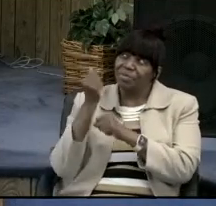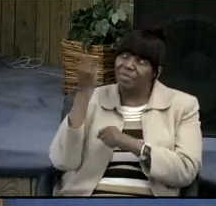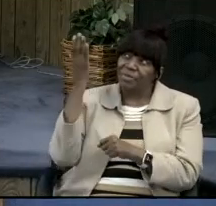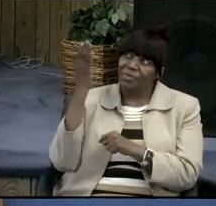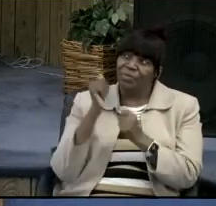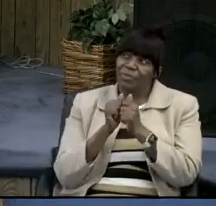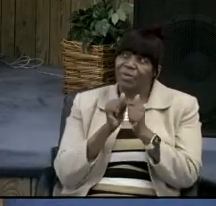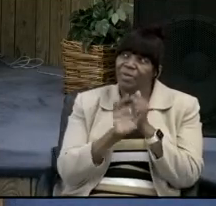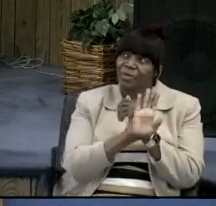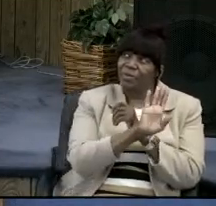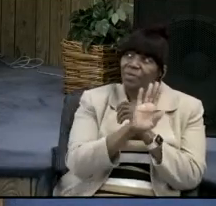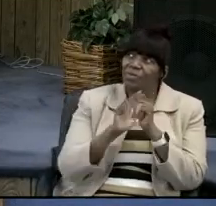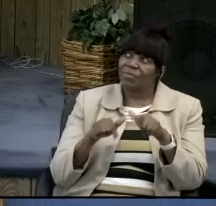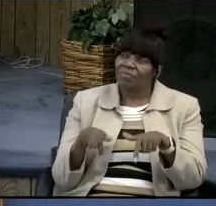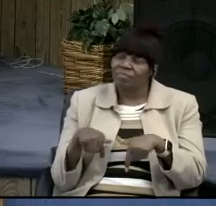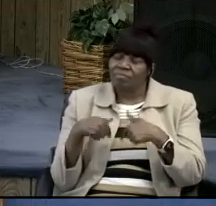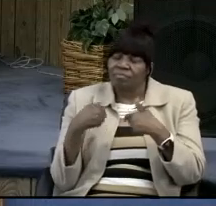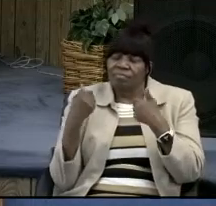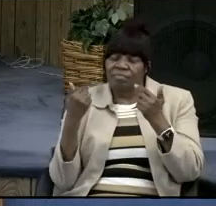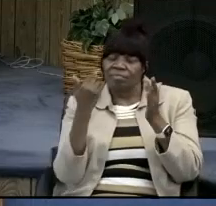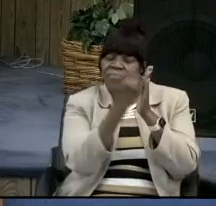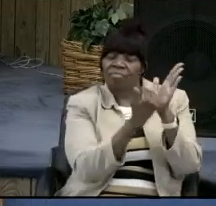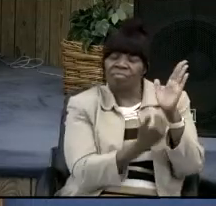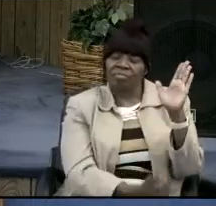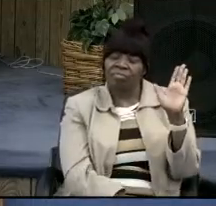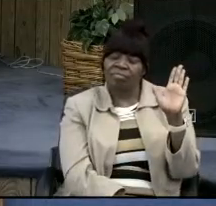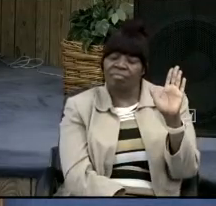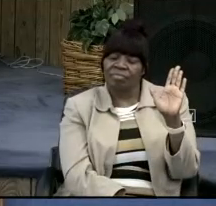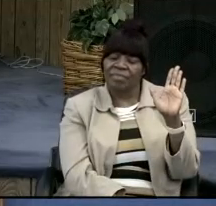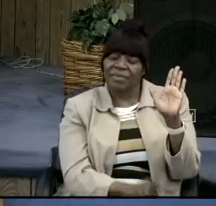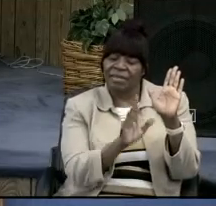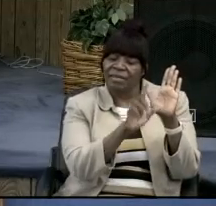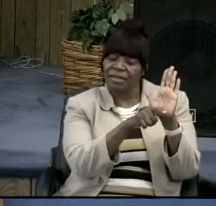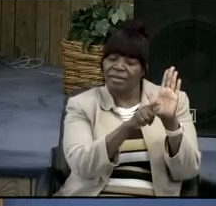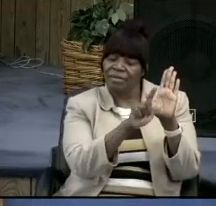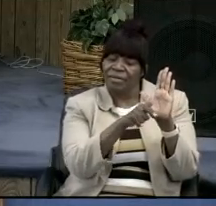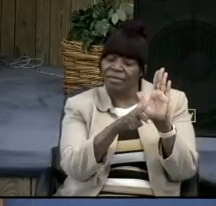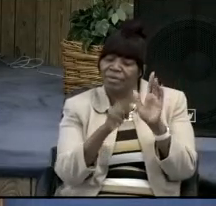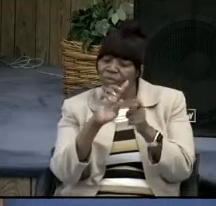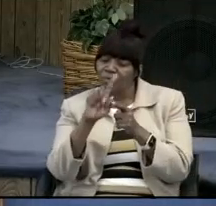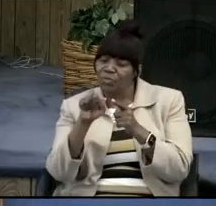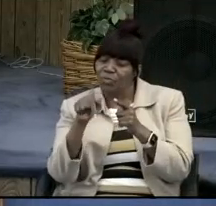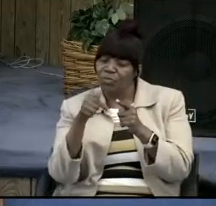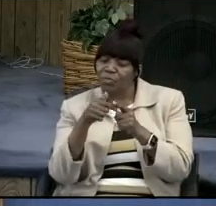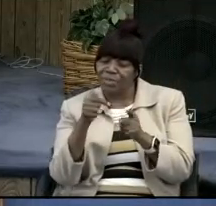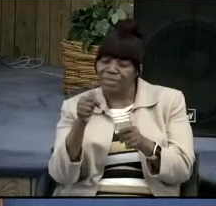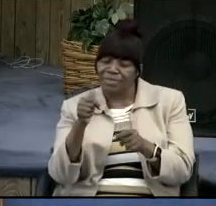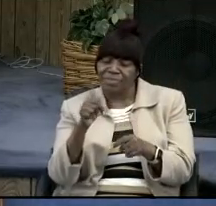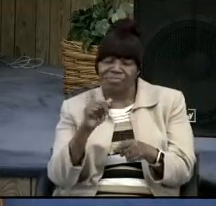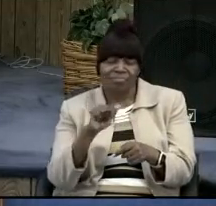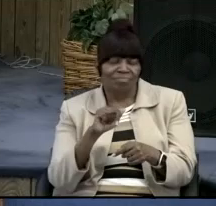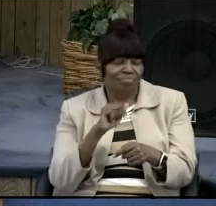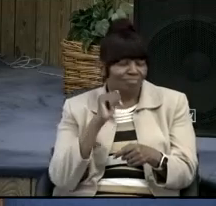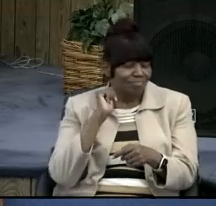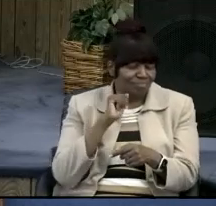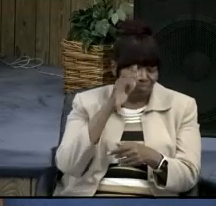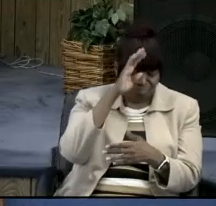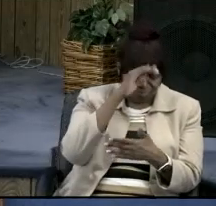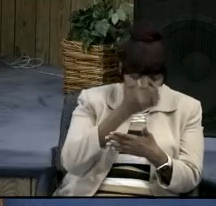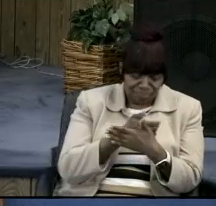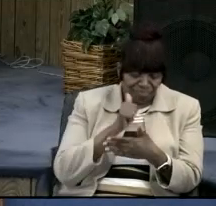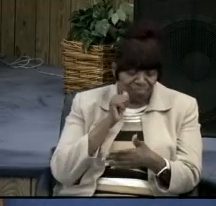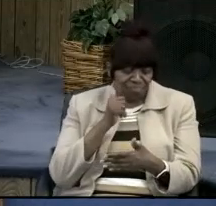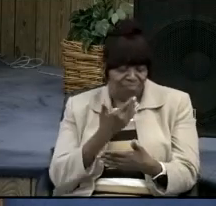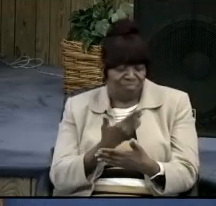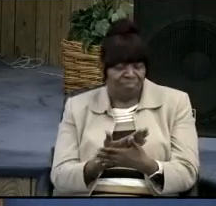with your life. You can put it on the record. And then later, when our children, when our sons, daughters, nieces, nephew, when they